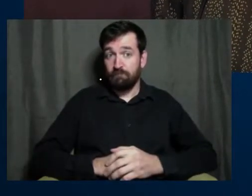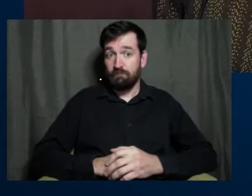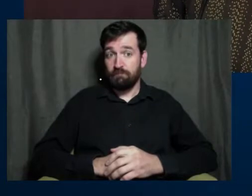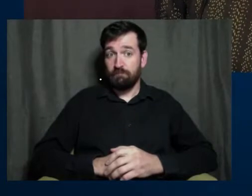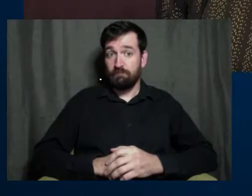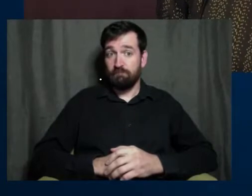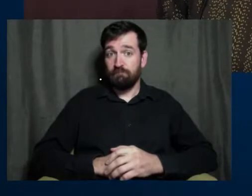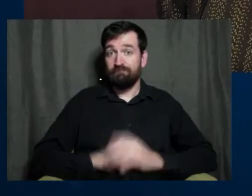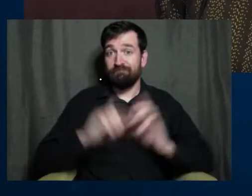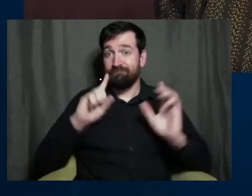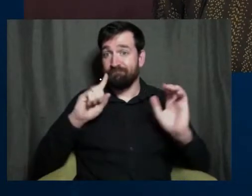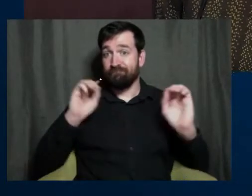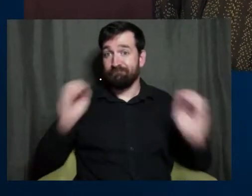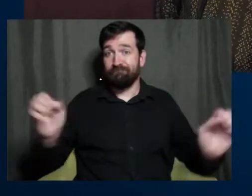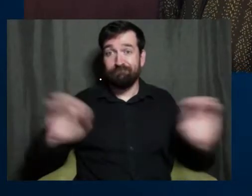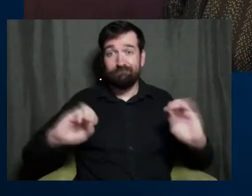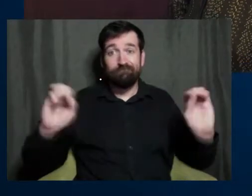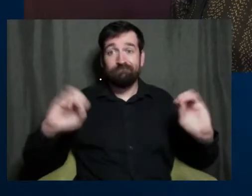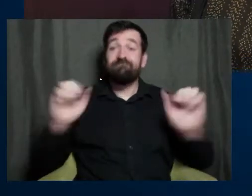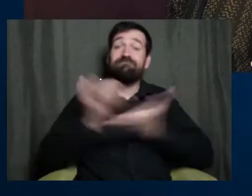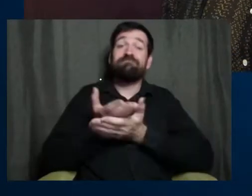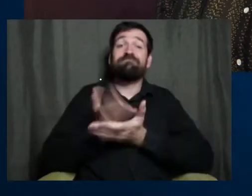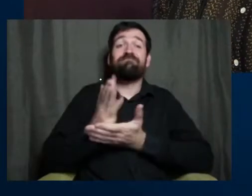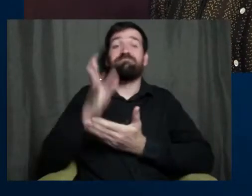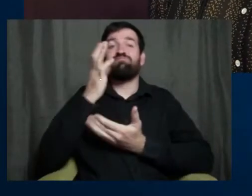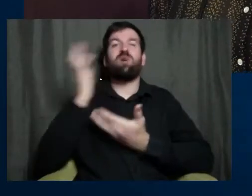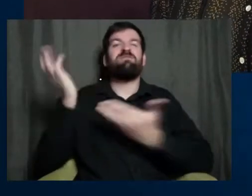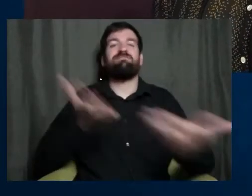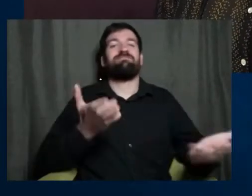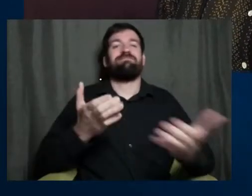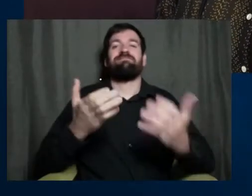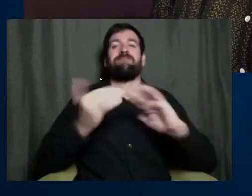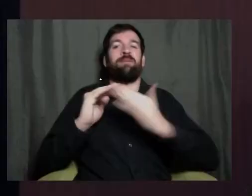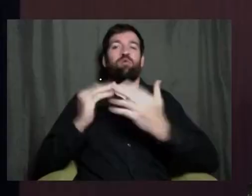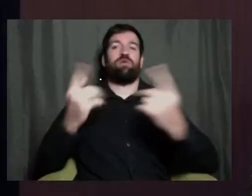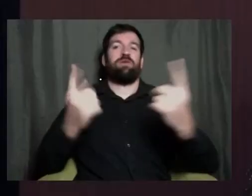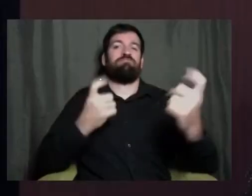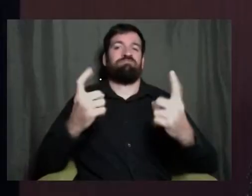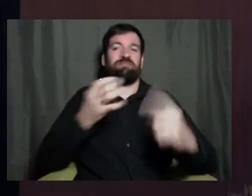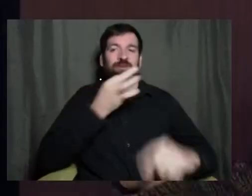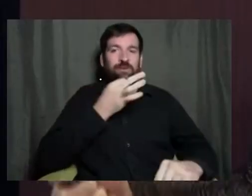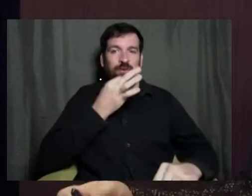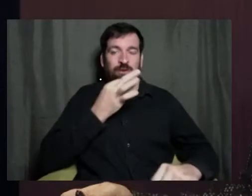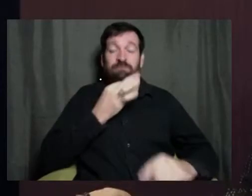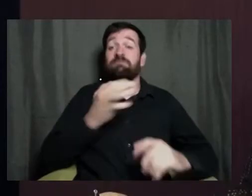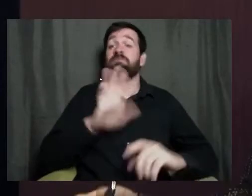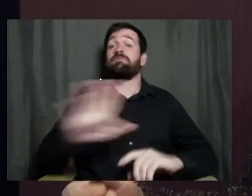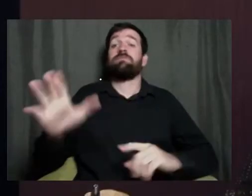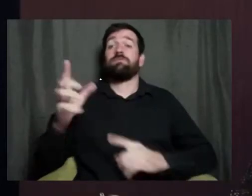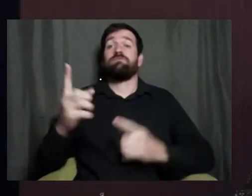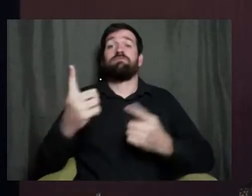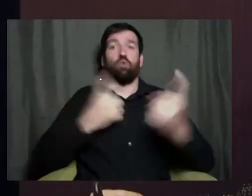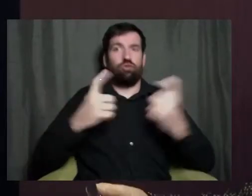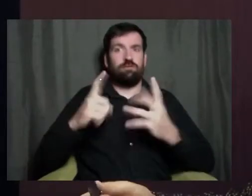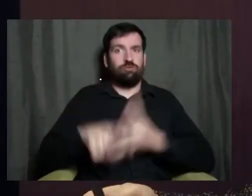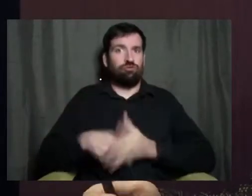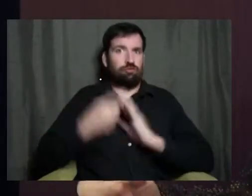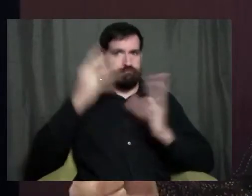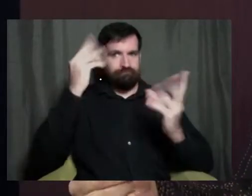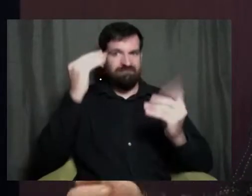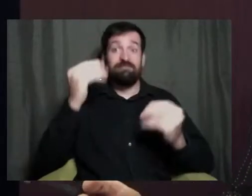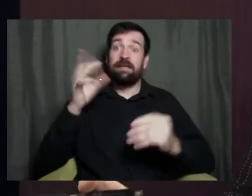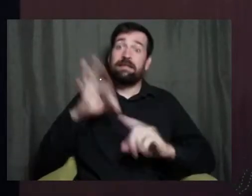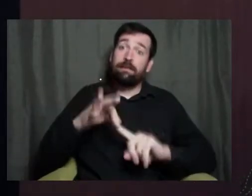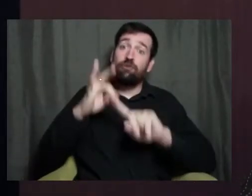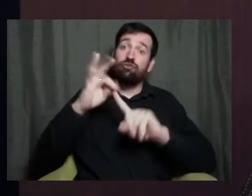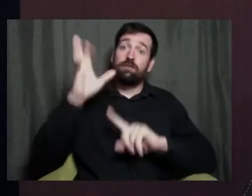Got nothing. All right, so we're going to get to our community viewers here in just a moment. So get those questions, start thinking, because I need some help with this, especially parents who